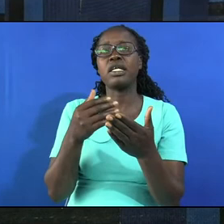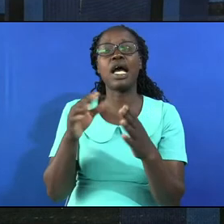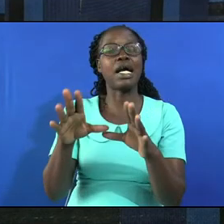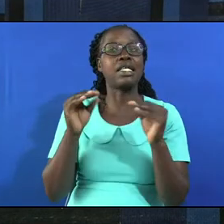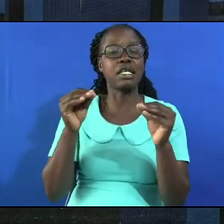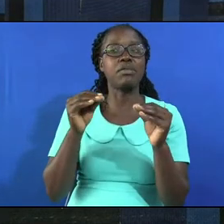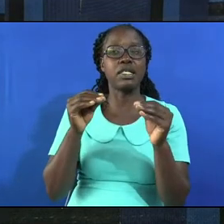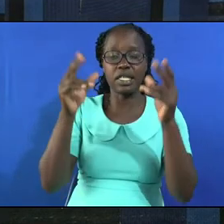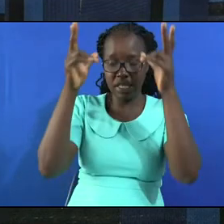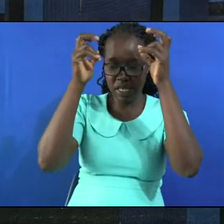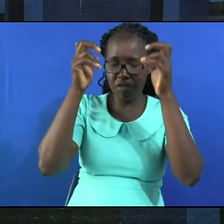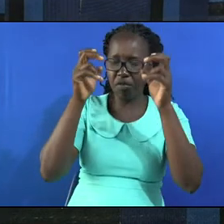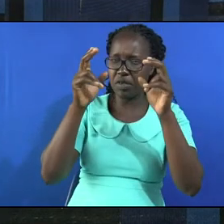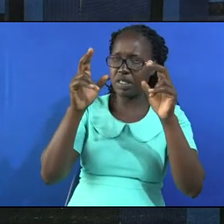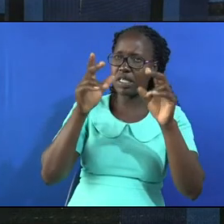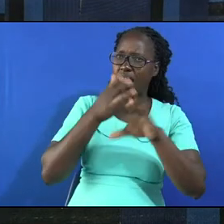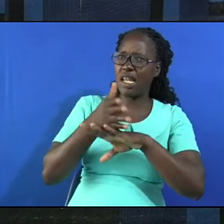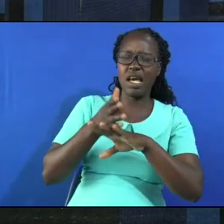lie. No!